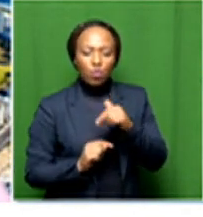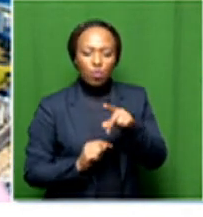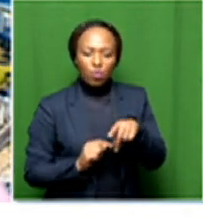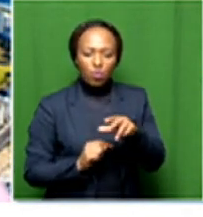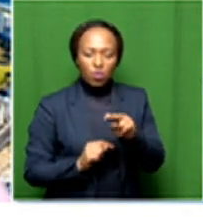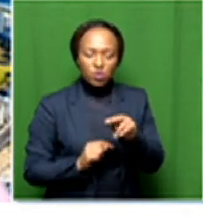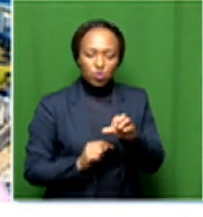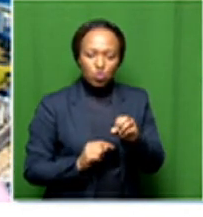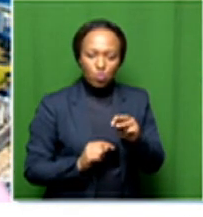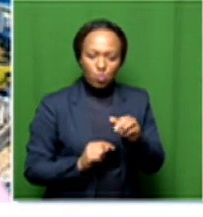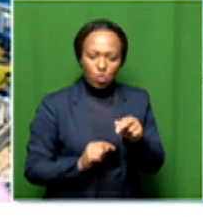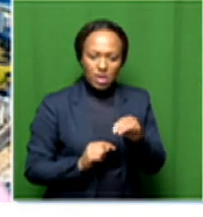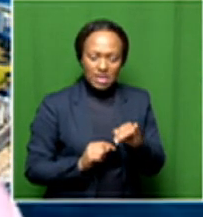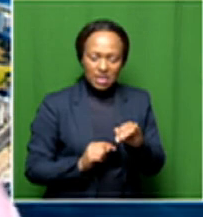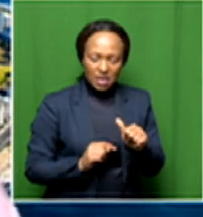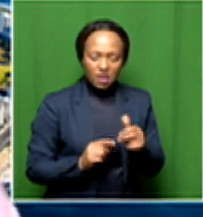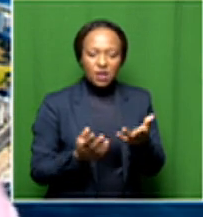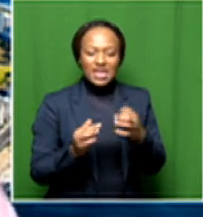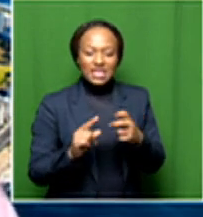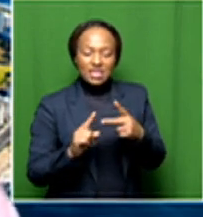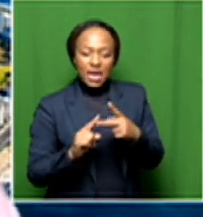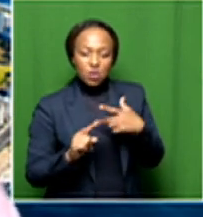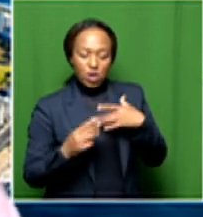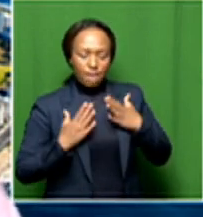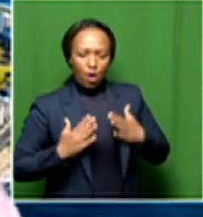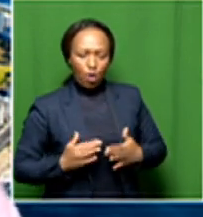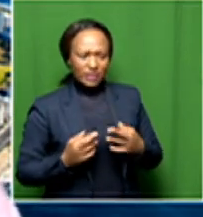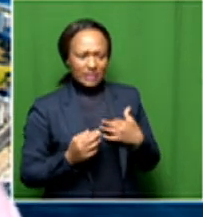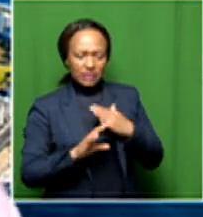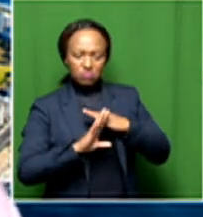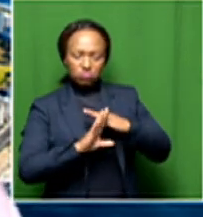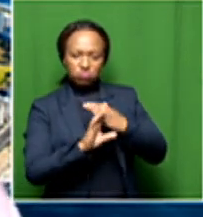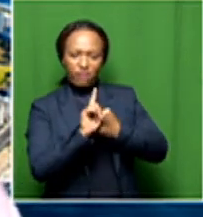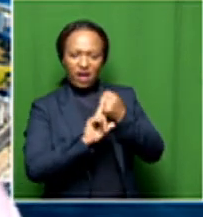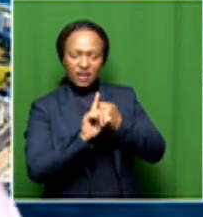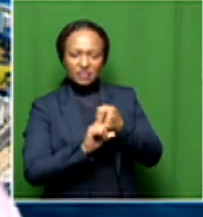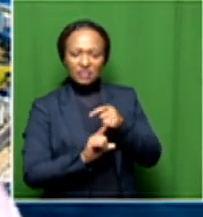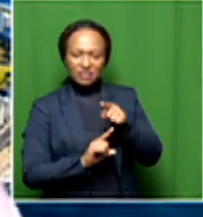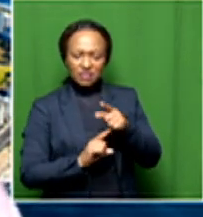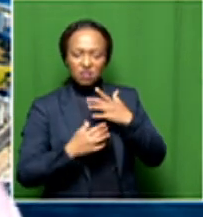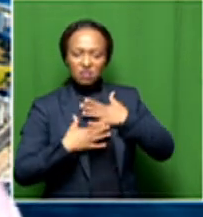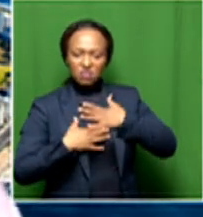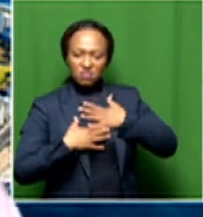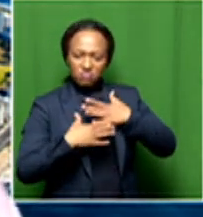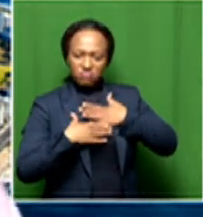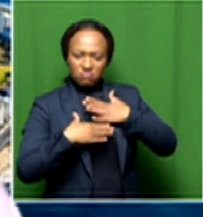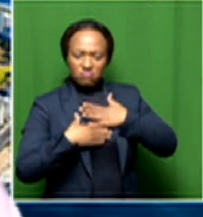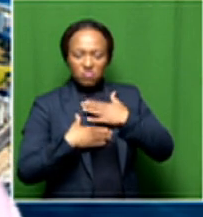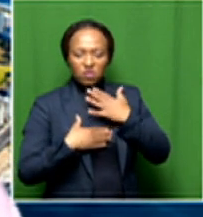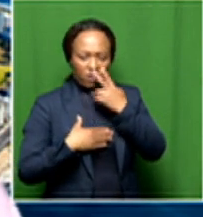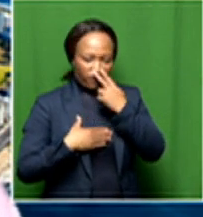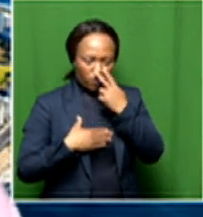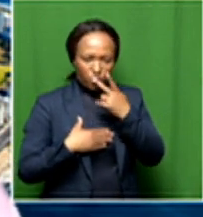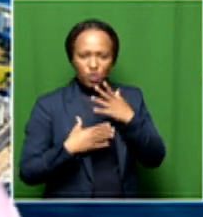then the second part is the body's reaction to that pneumonia. And in some individuals, there is a